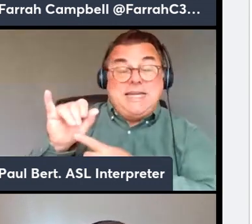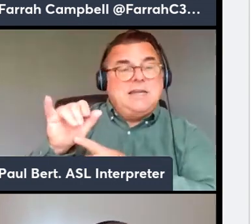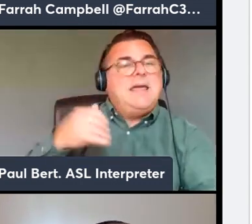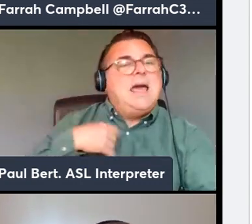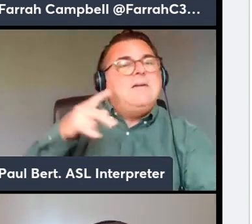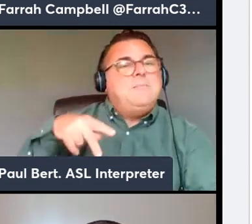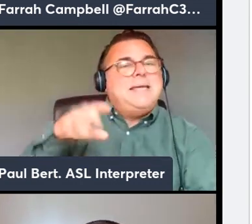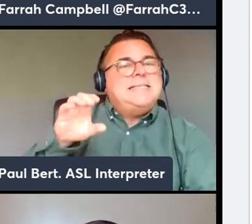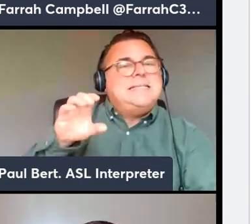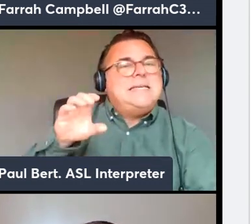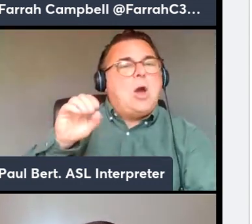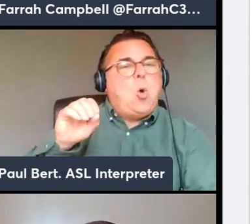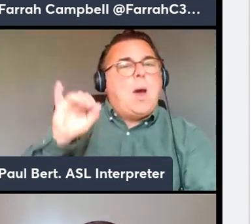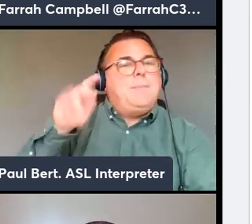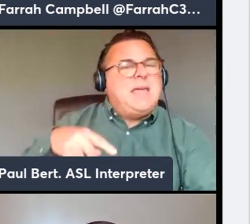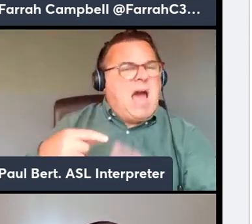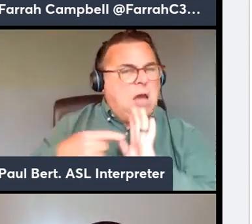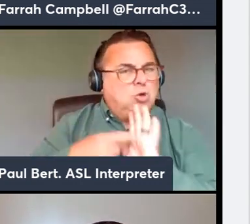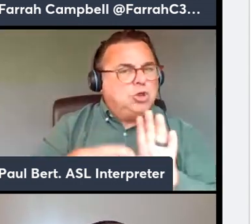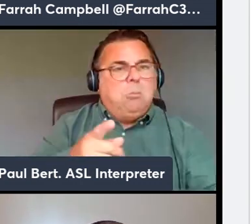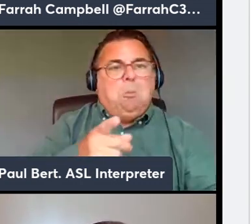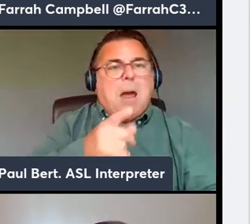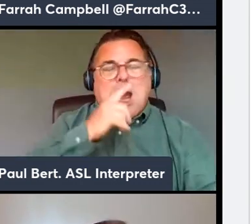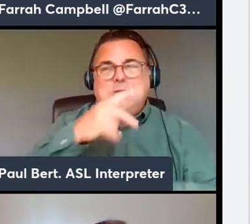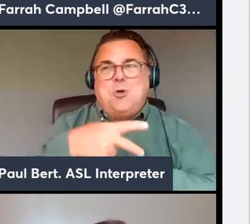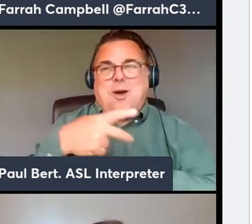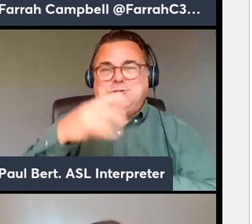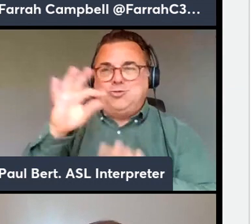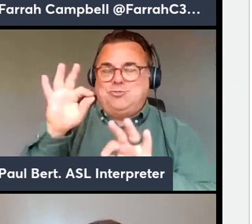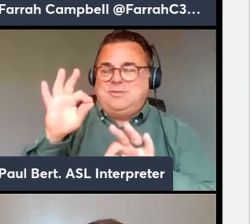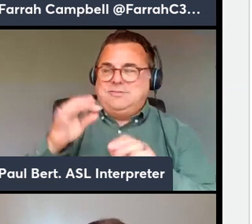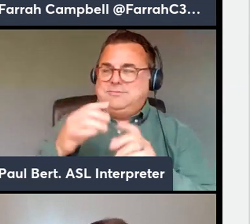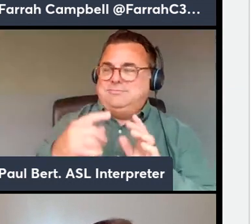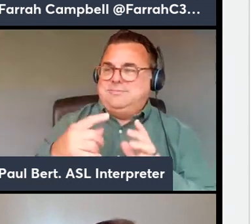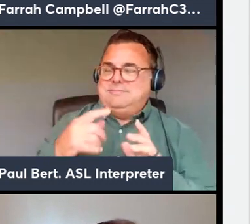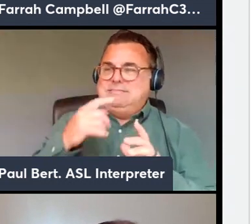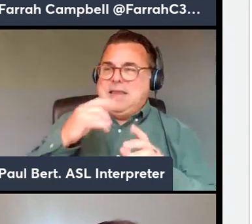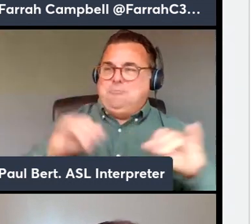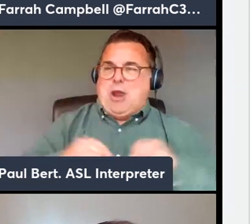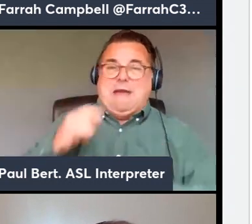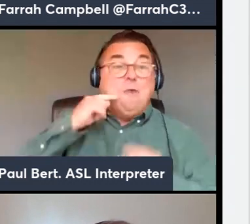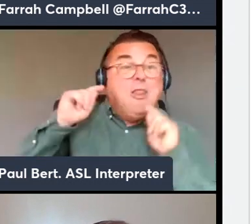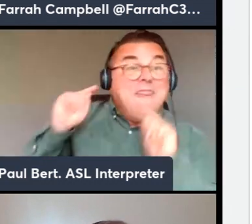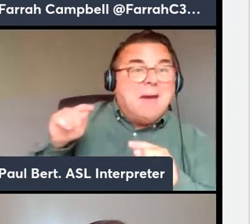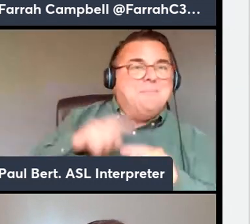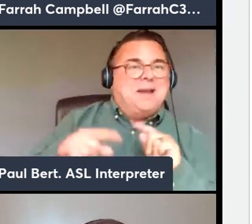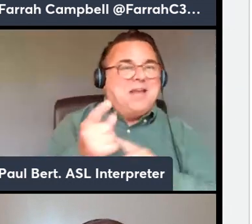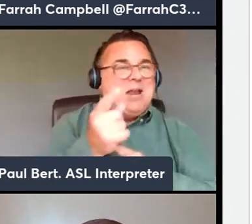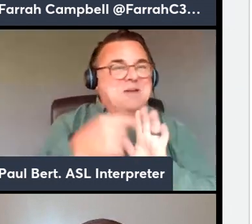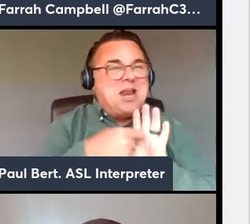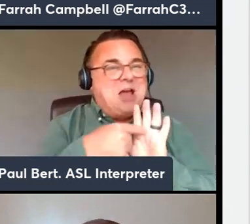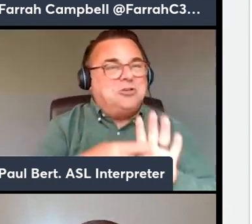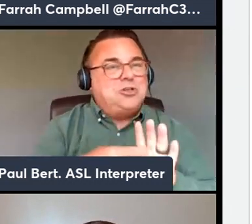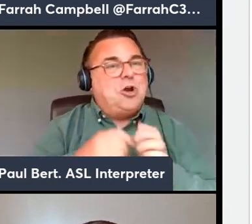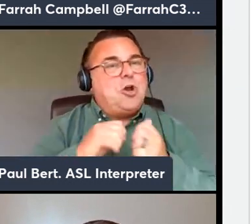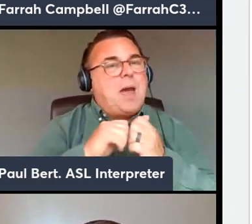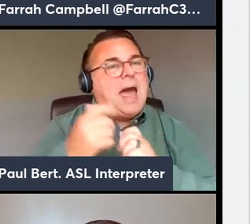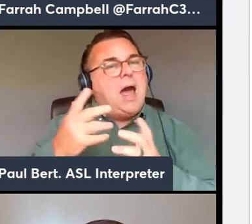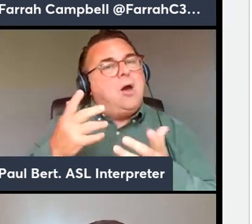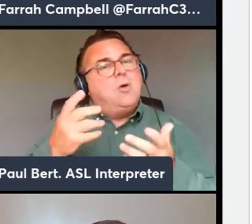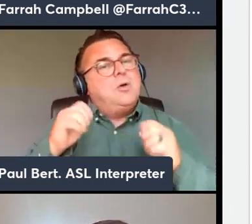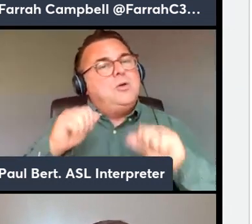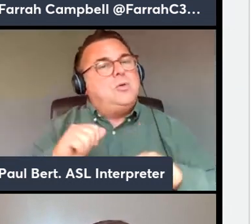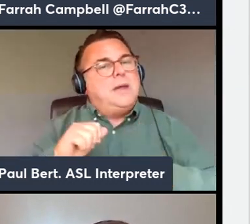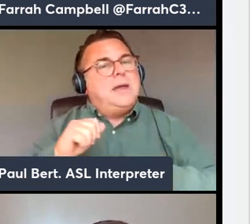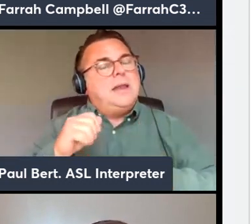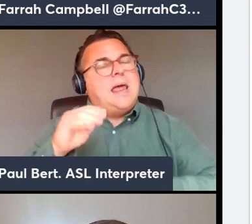PCOIP. I'll actually show, I don't want to steal my own thunder, but I will actually show here in a little bit how to get